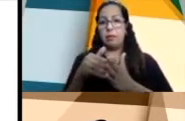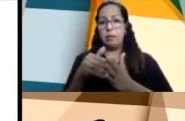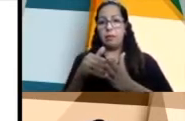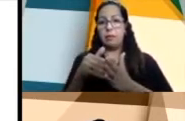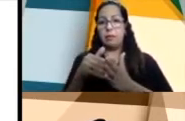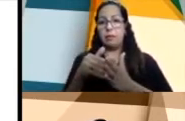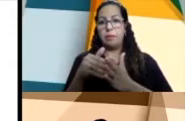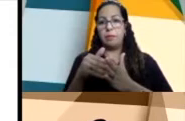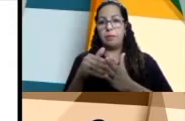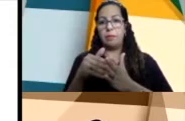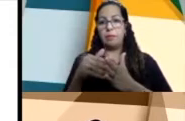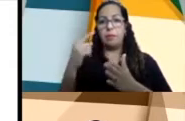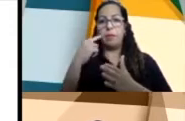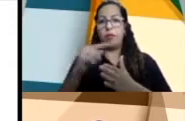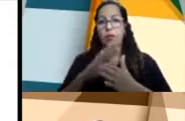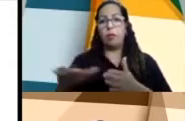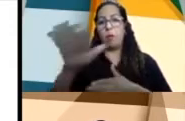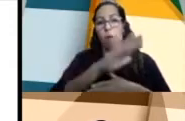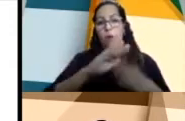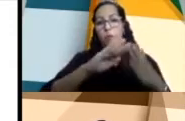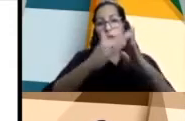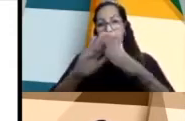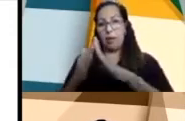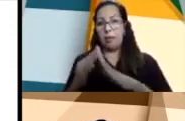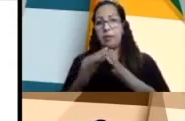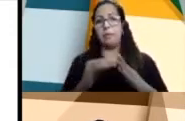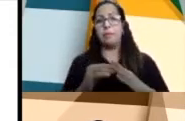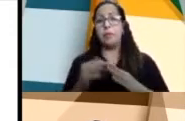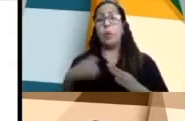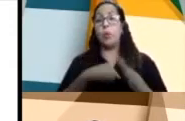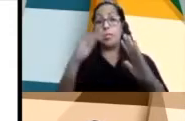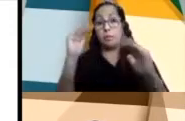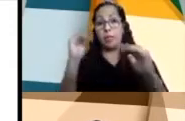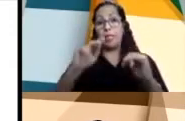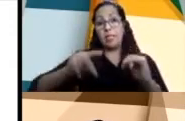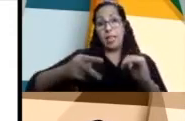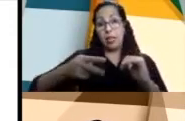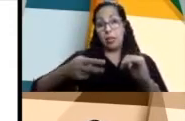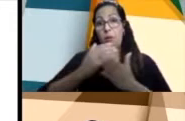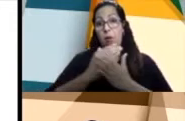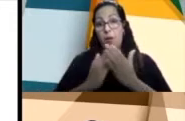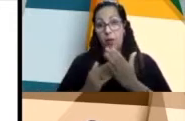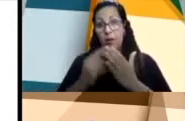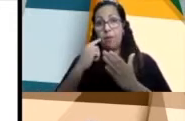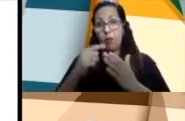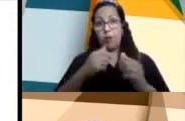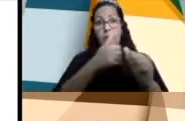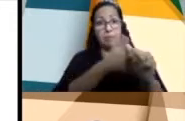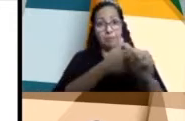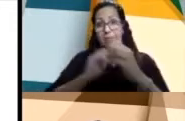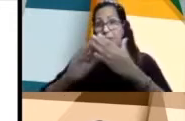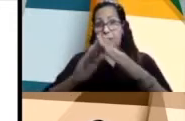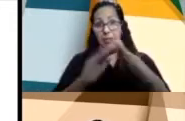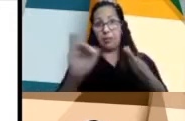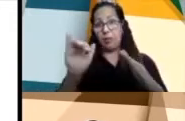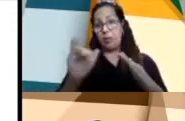distributed among those municipalities. We are expecting a second round of distribution for the municipalities that will